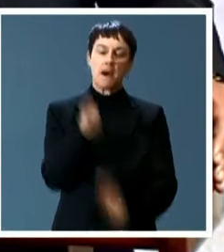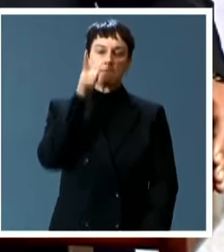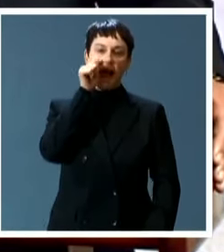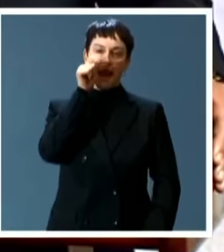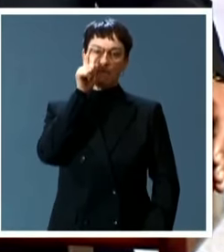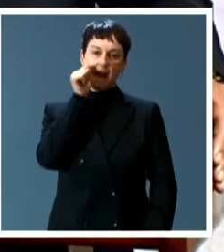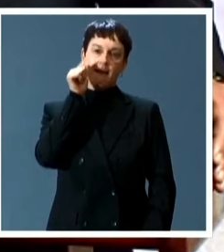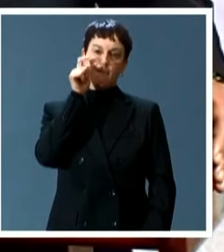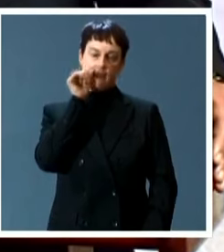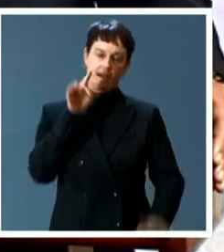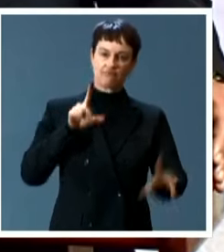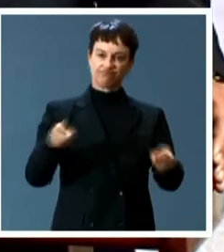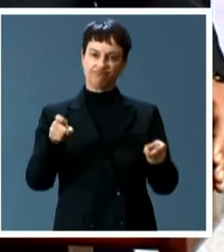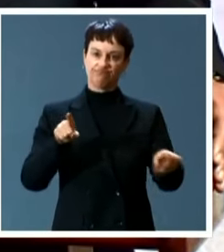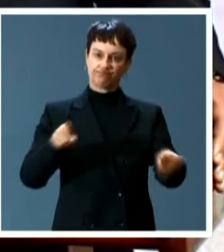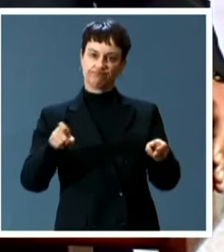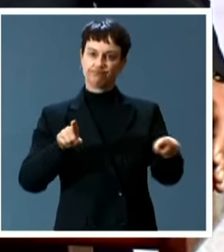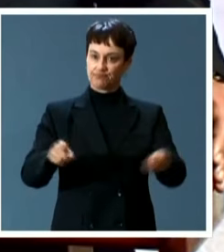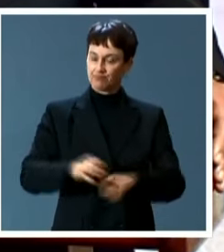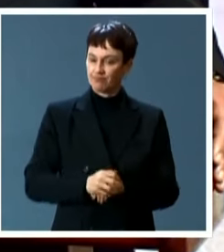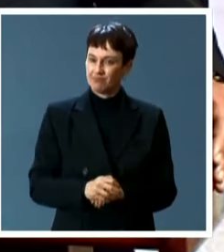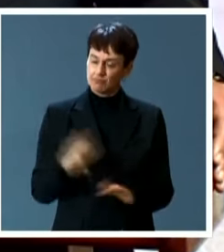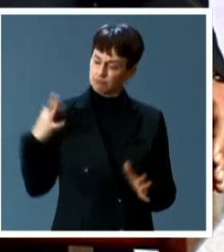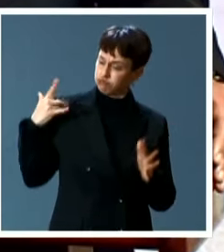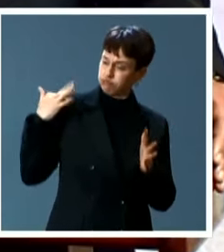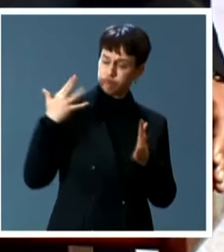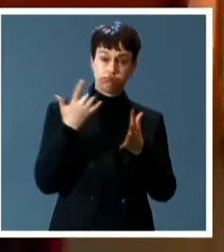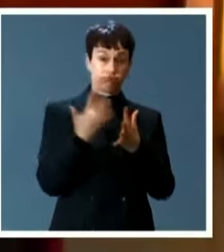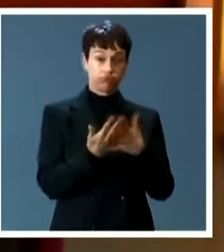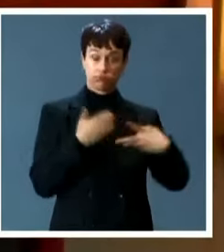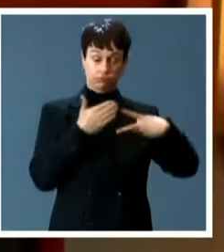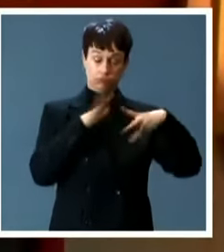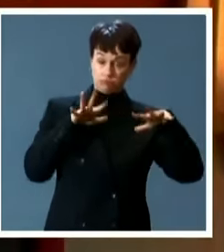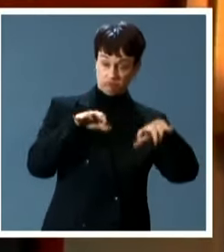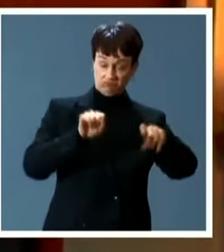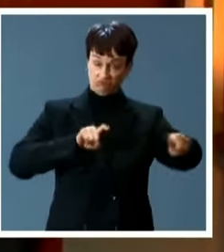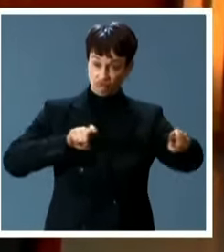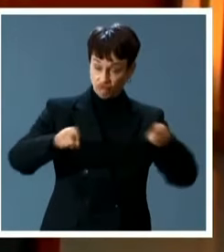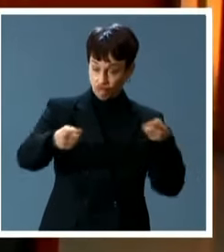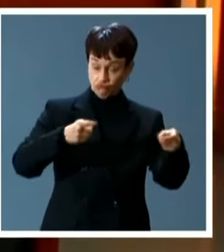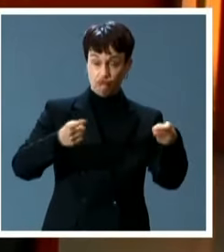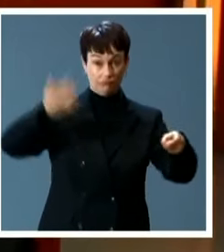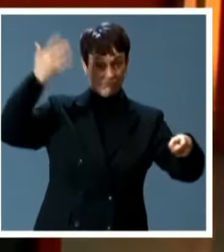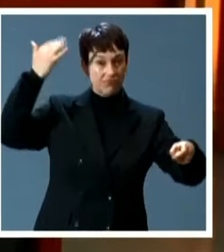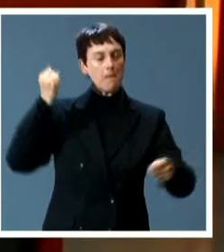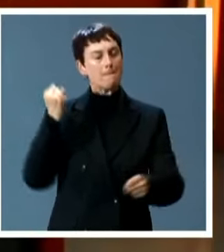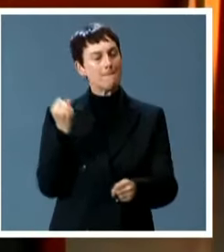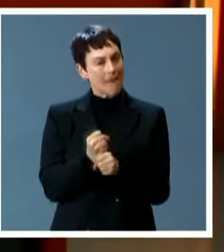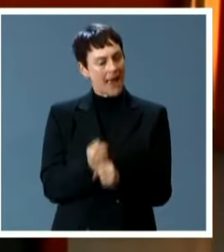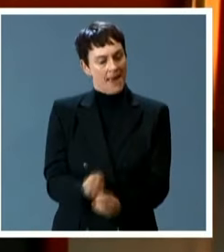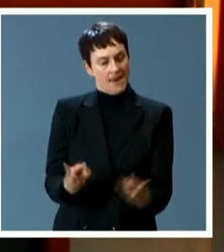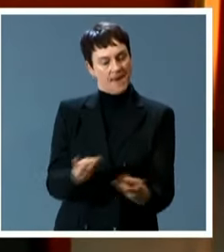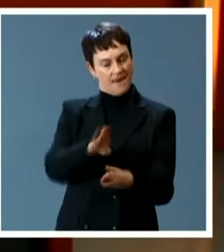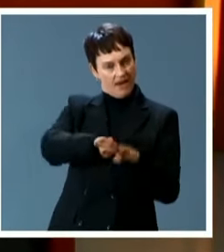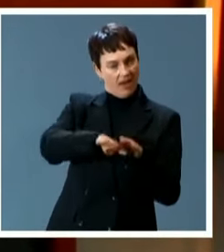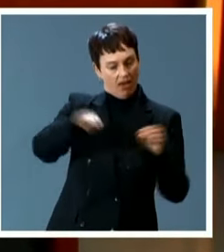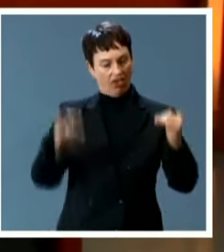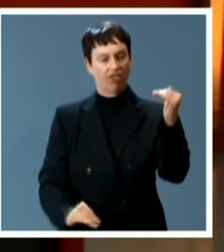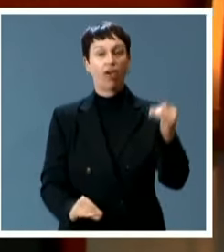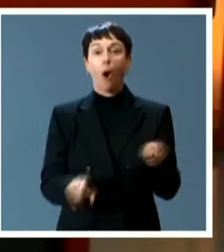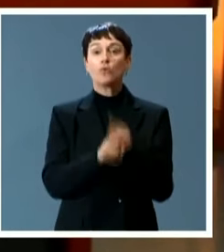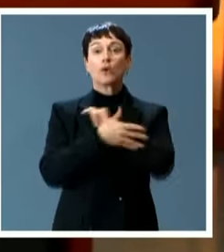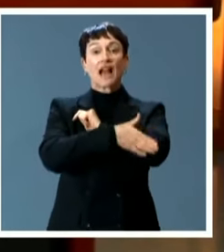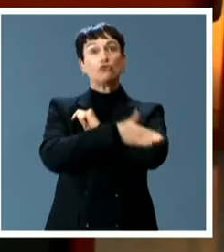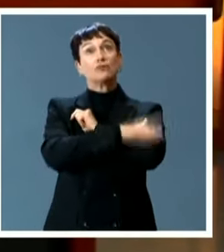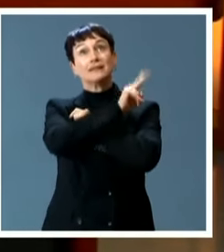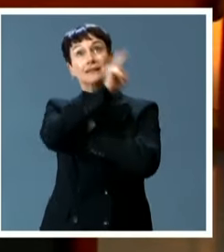for centuries through violence and coercion. Colonialism created vast inequality within and between countries,